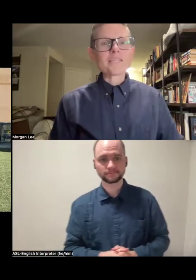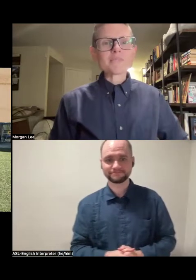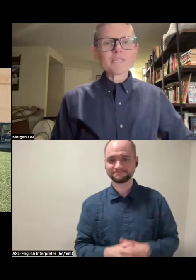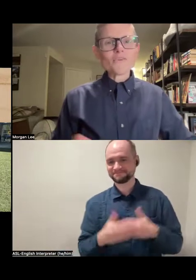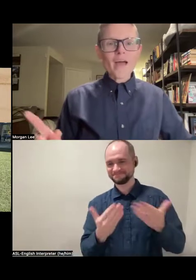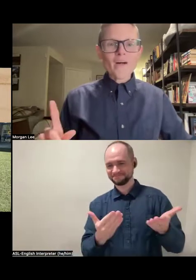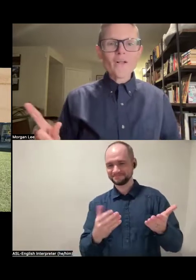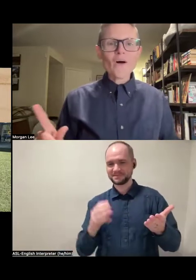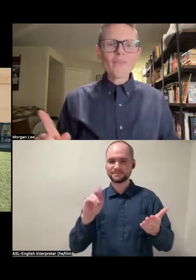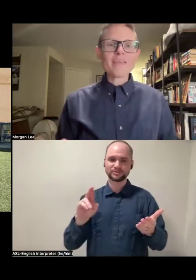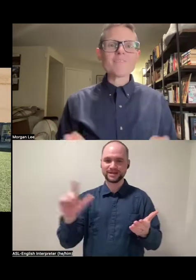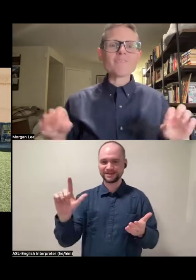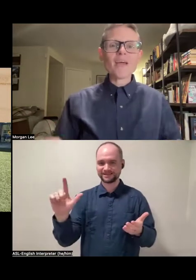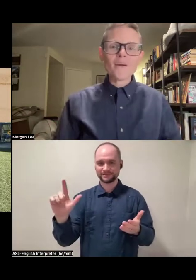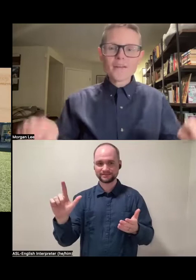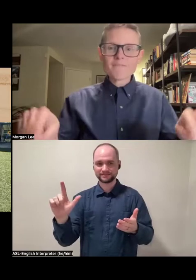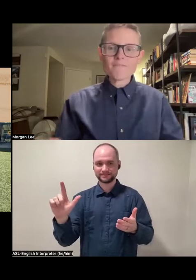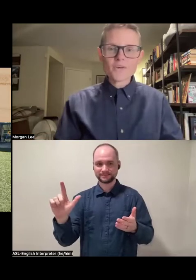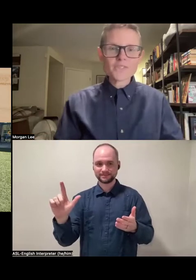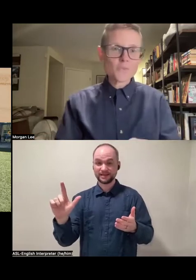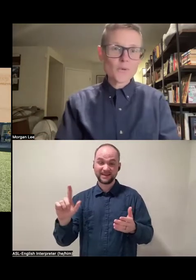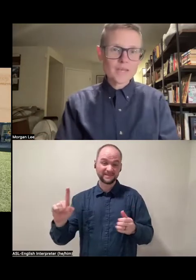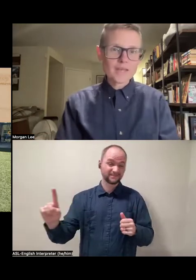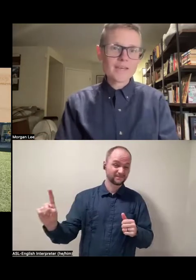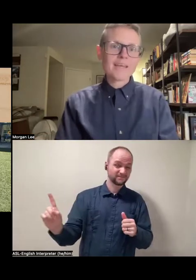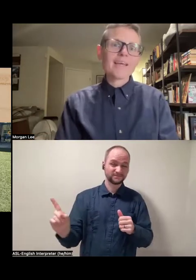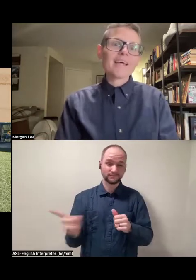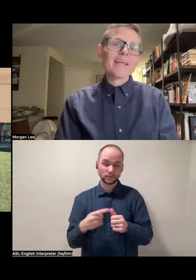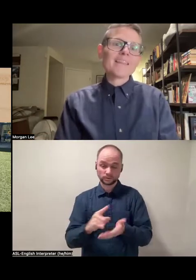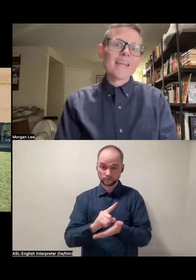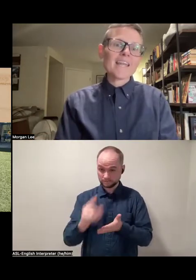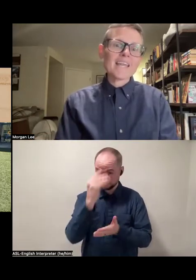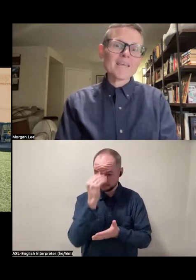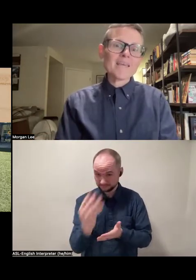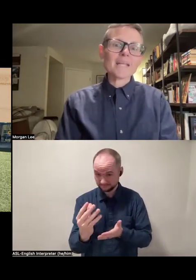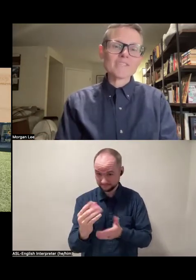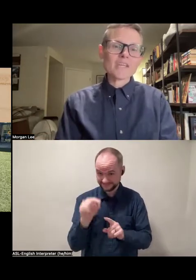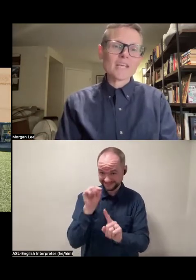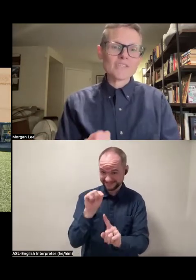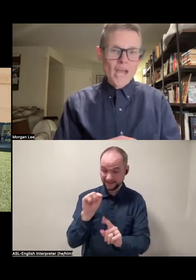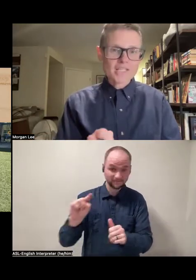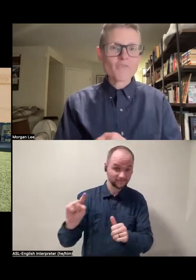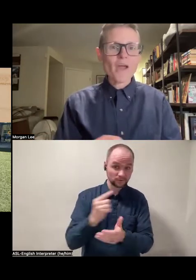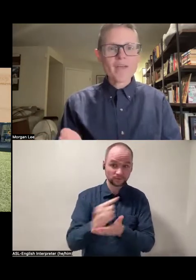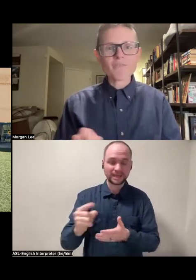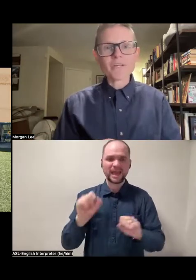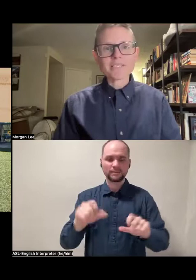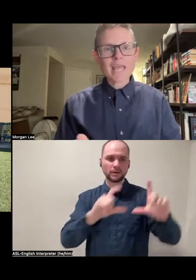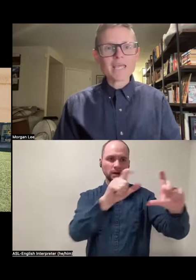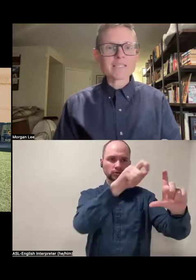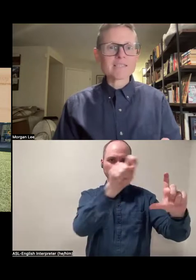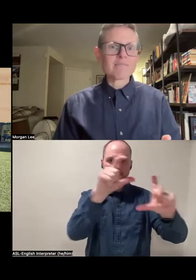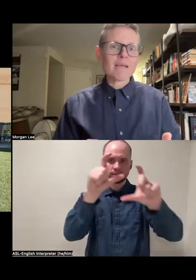So this is Mr. L on the very first week that he managed to get checks for